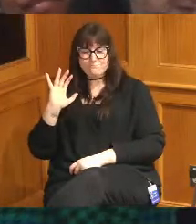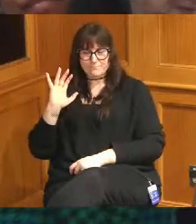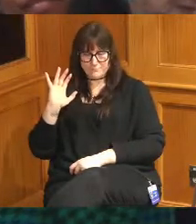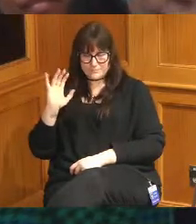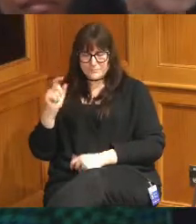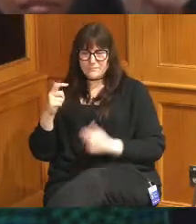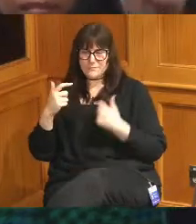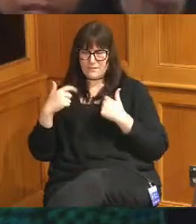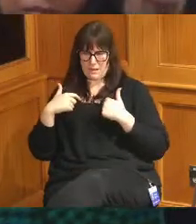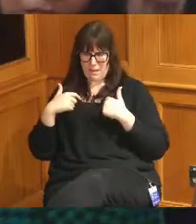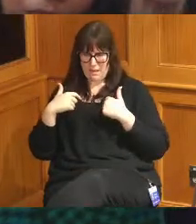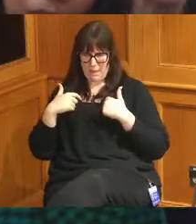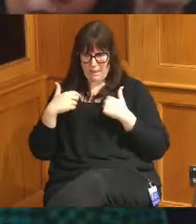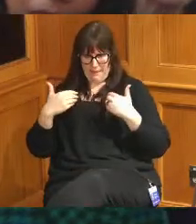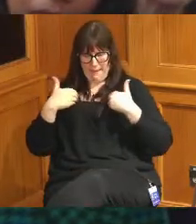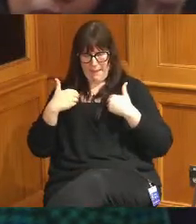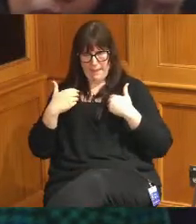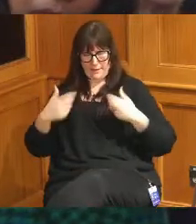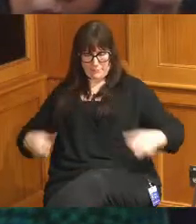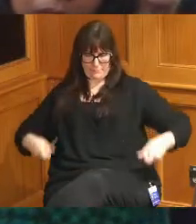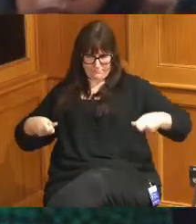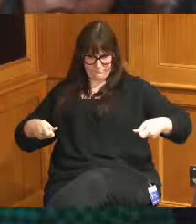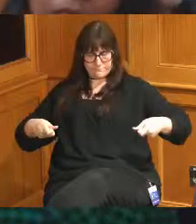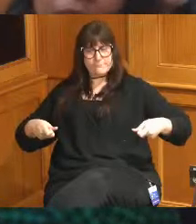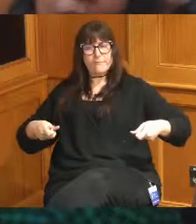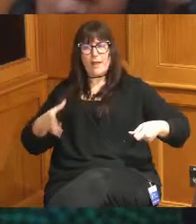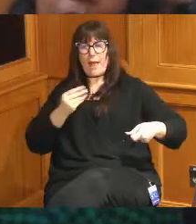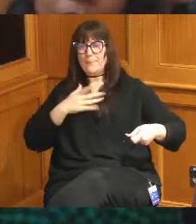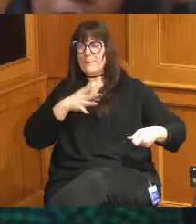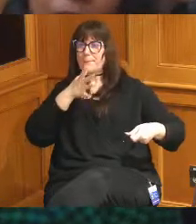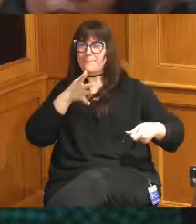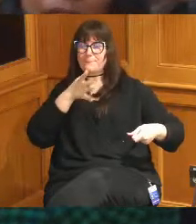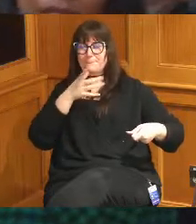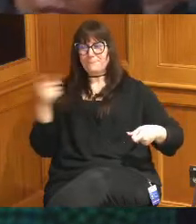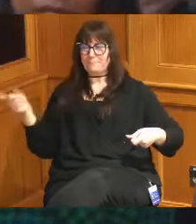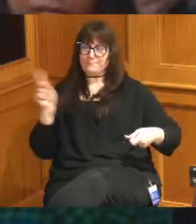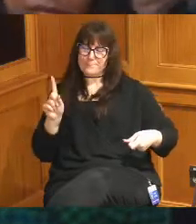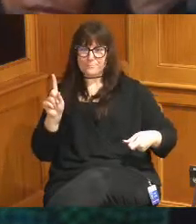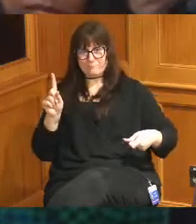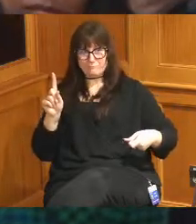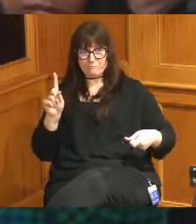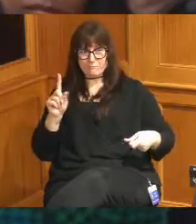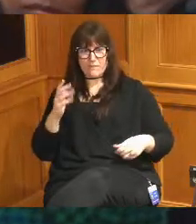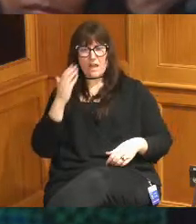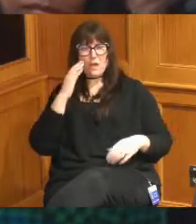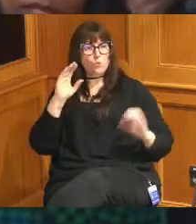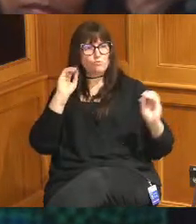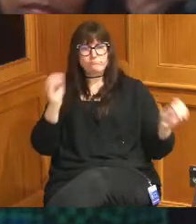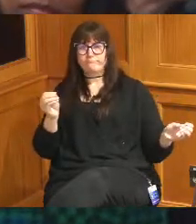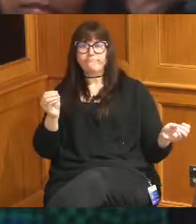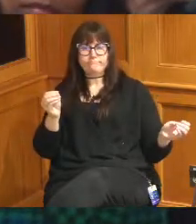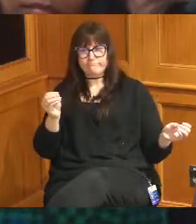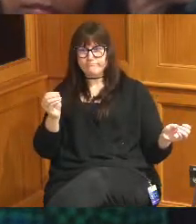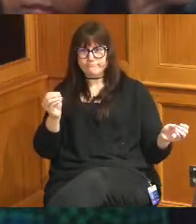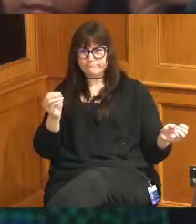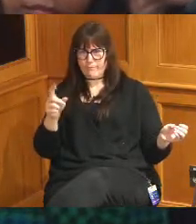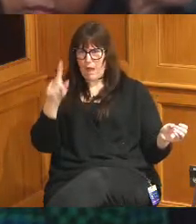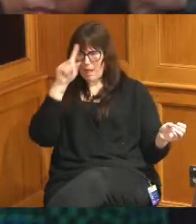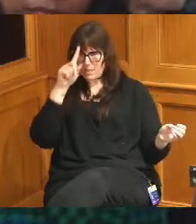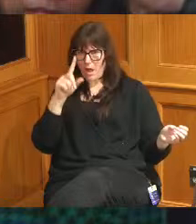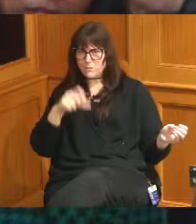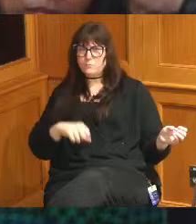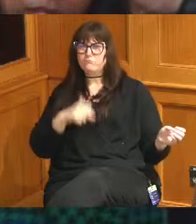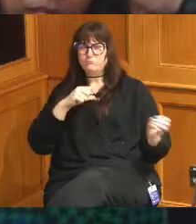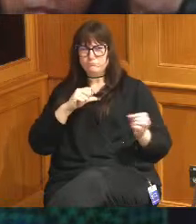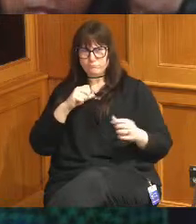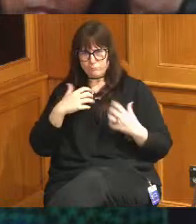with my luggage and with my mom. I knew no one in Cincinnati, Ohio. So I thought that was pretty brave, and I